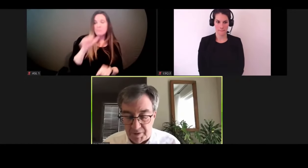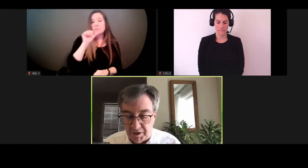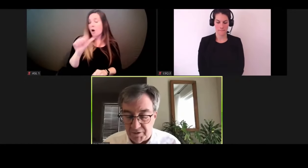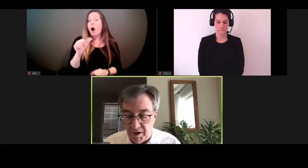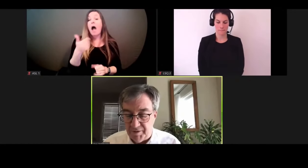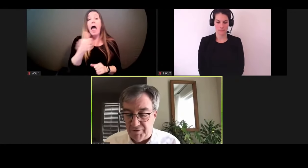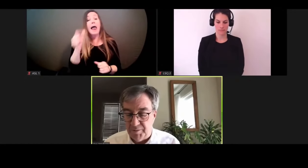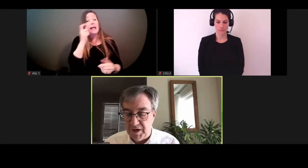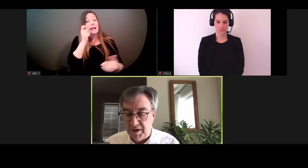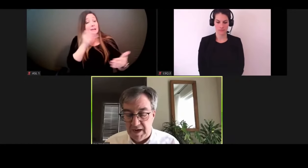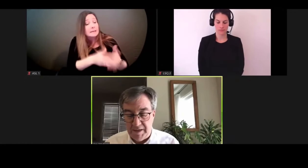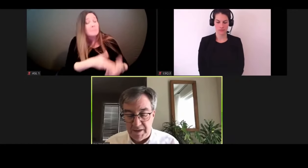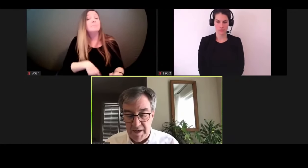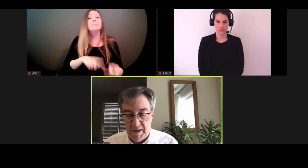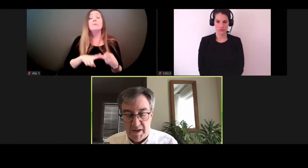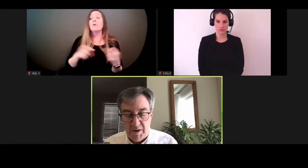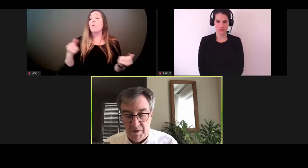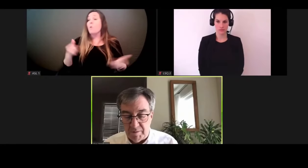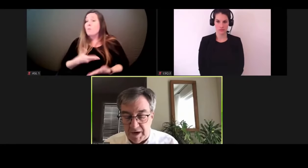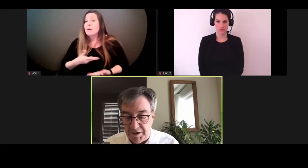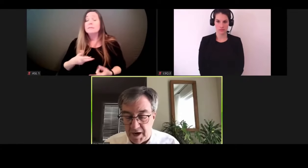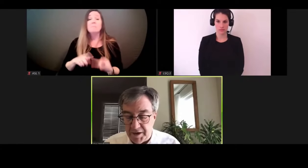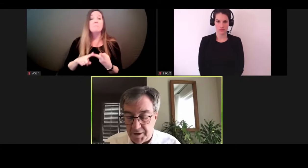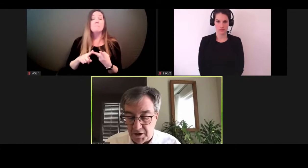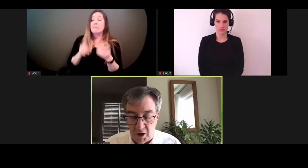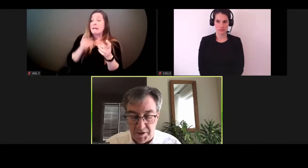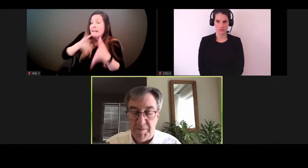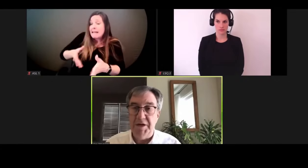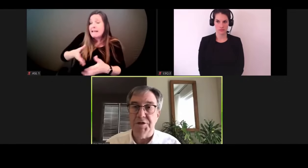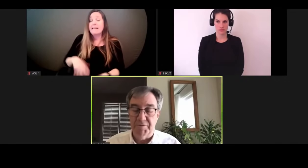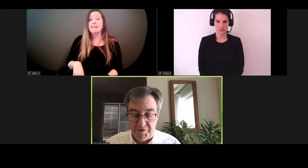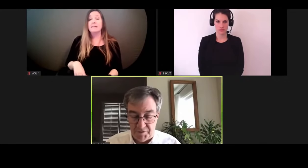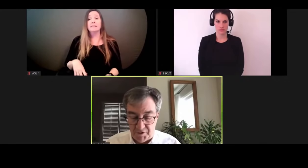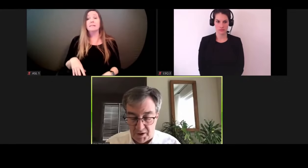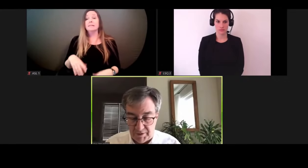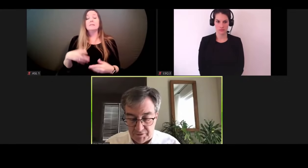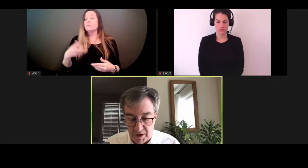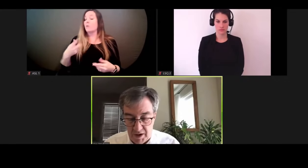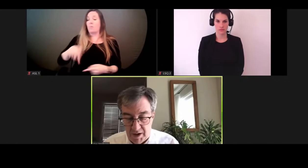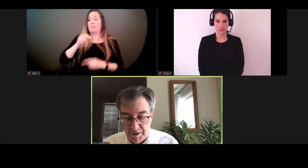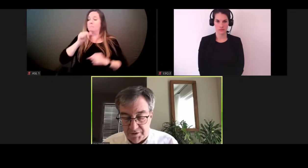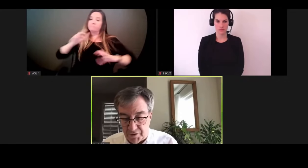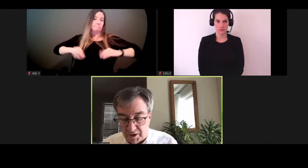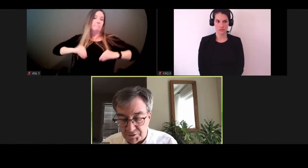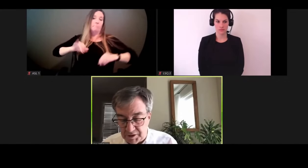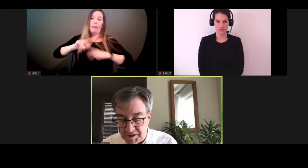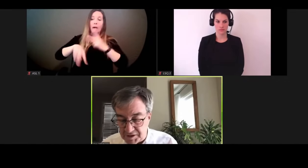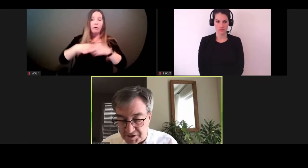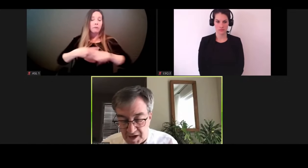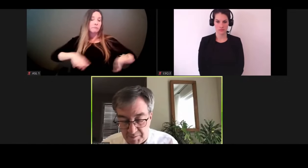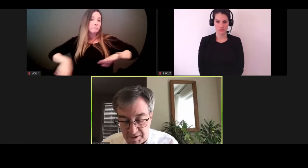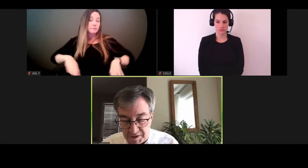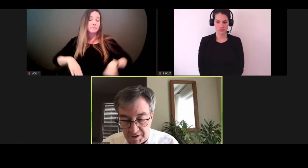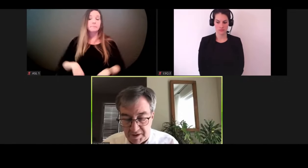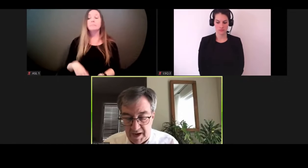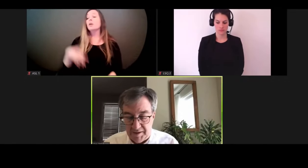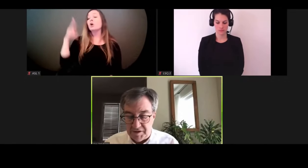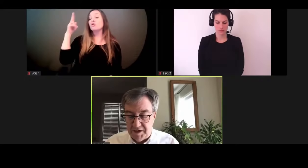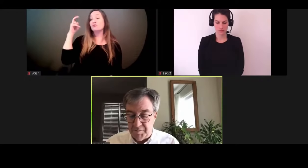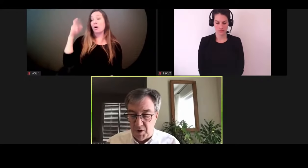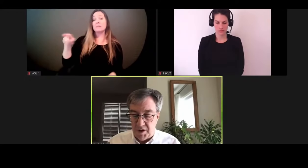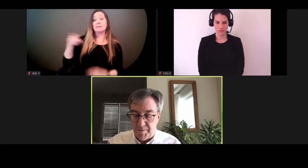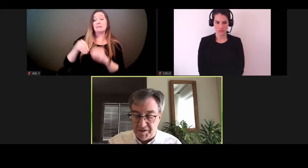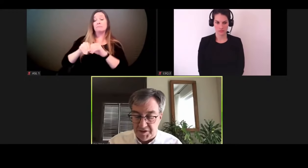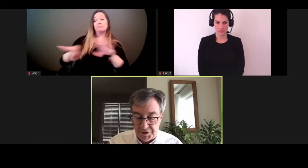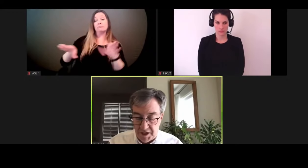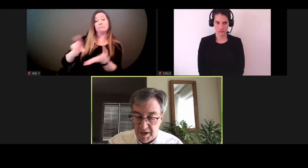racism, bigotry, homophobia, and hate. And we remain united in our condemnation of this intolerance. The truckers released a statement today that said